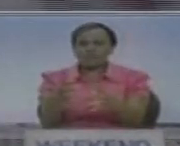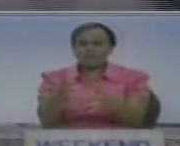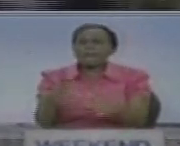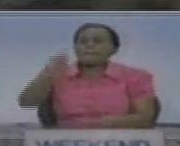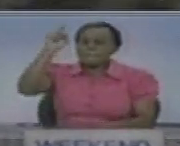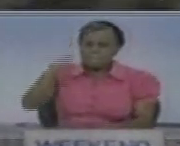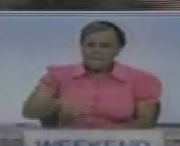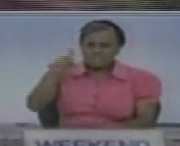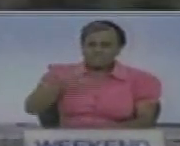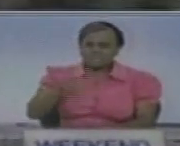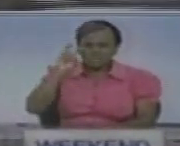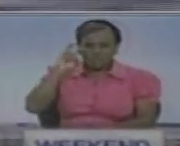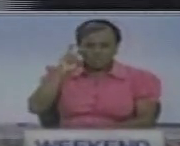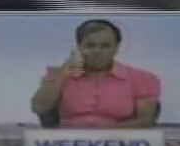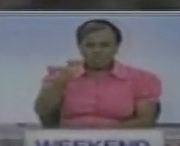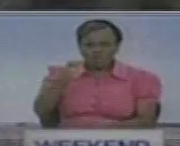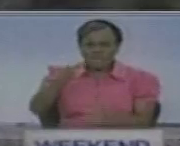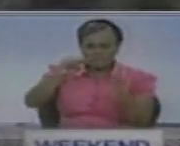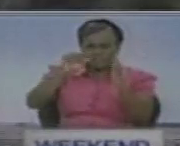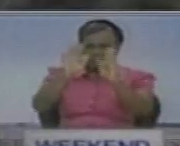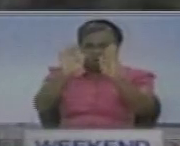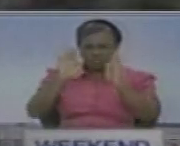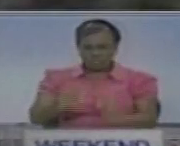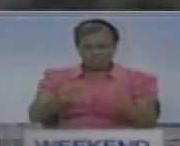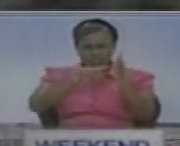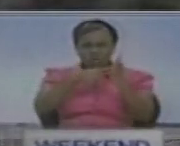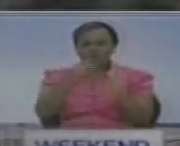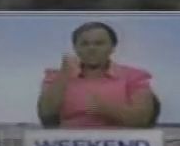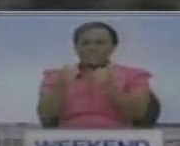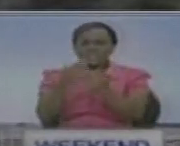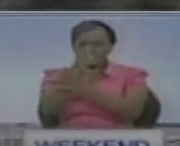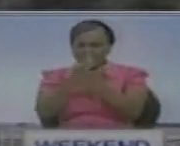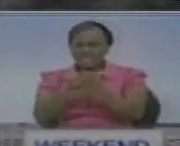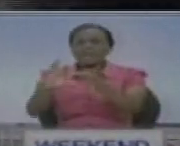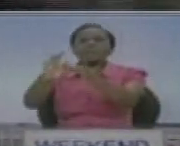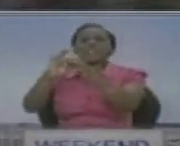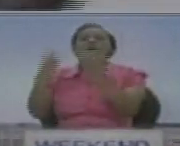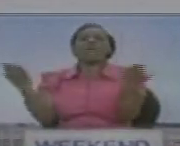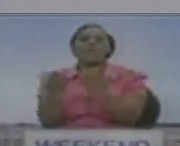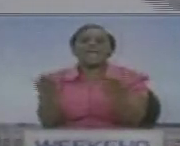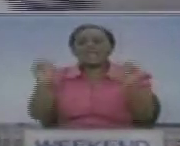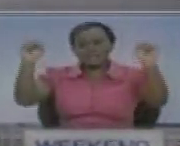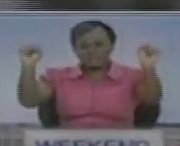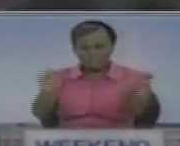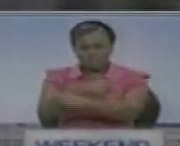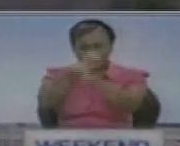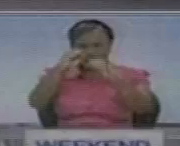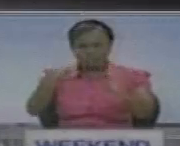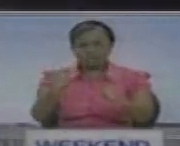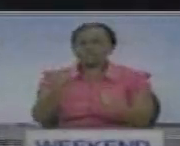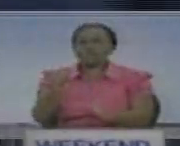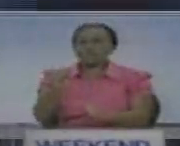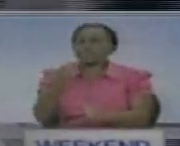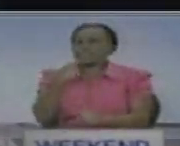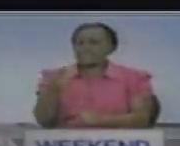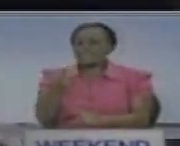at that critical element, which side of the divide do we belong? We cannot have the pilot come back. Sio